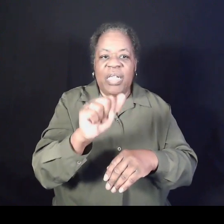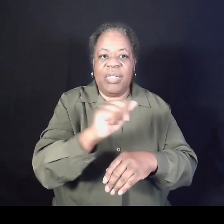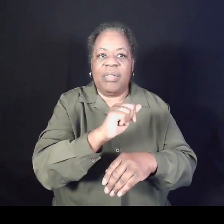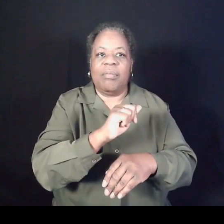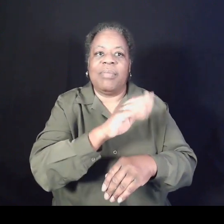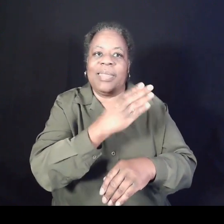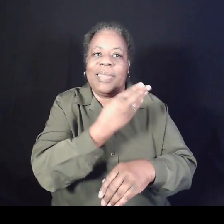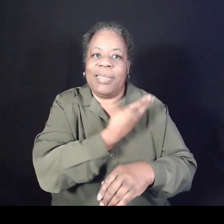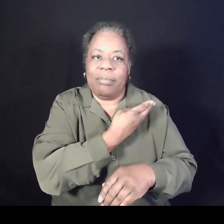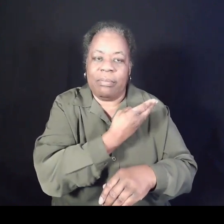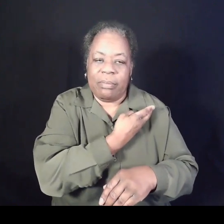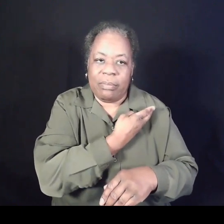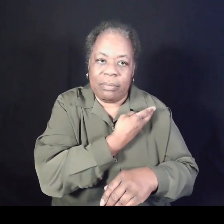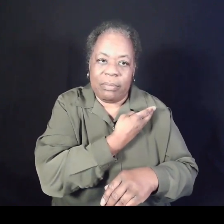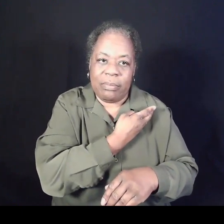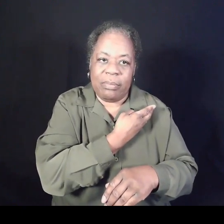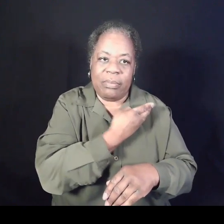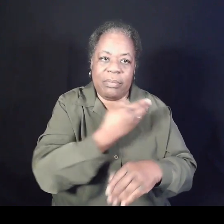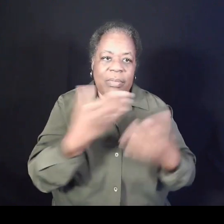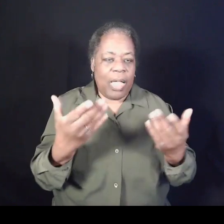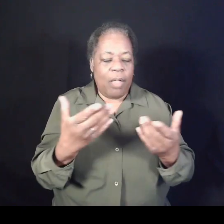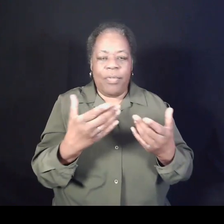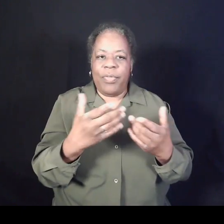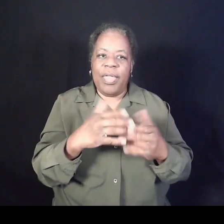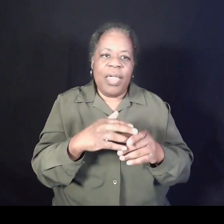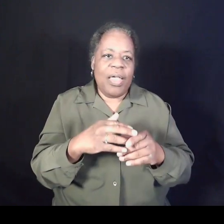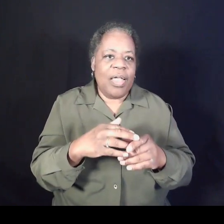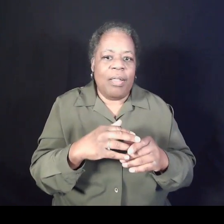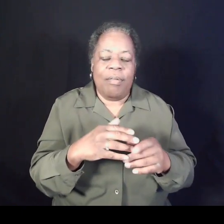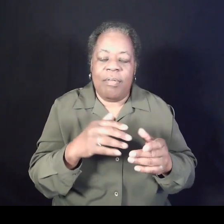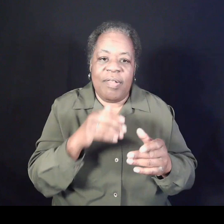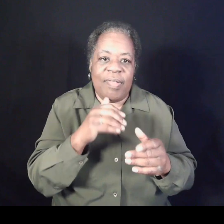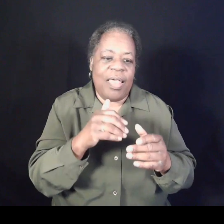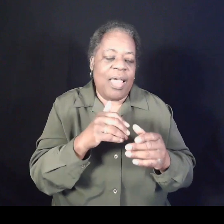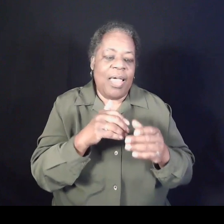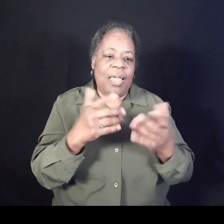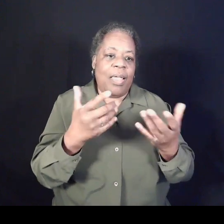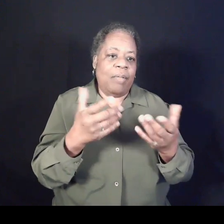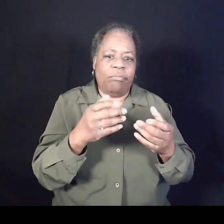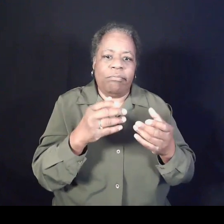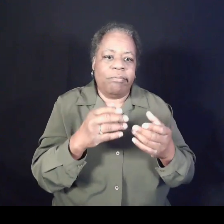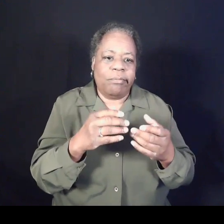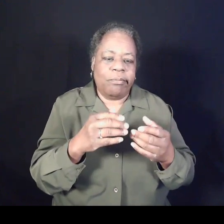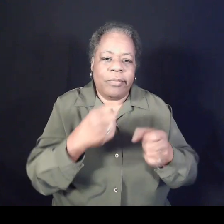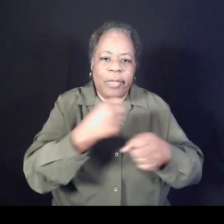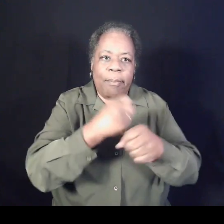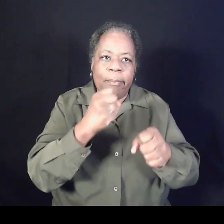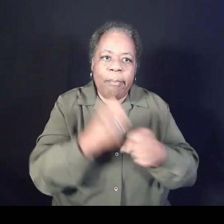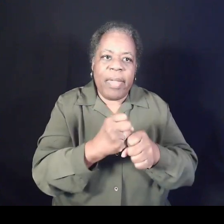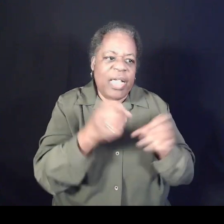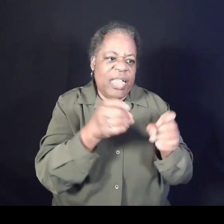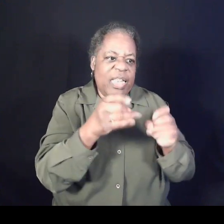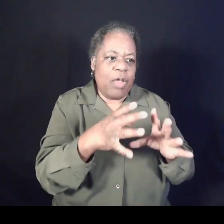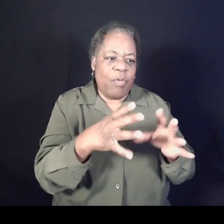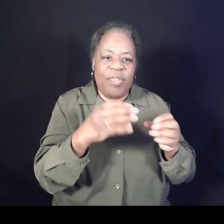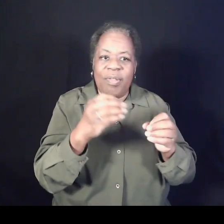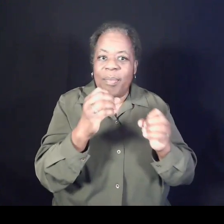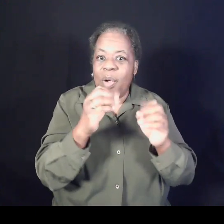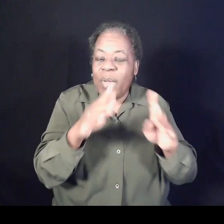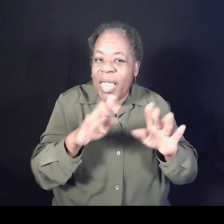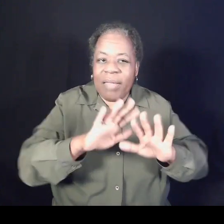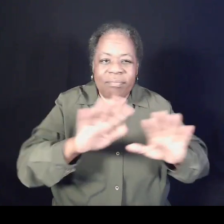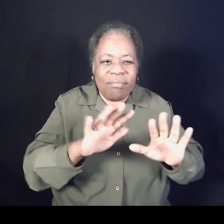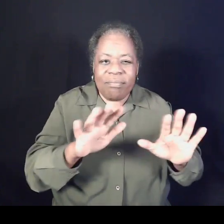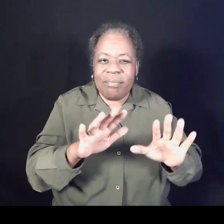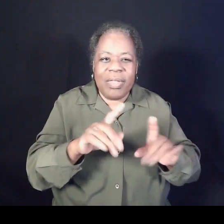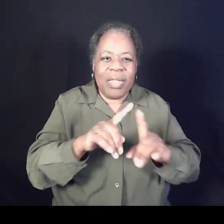world. Now, that certainly doesn't justify terrorism, but the injustice of the current situation makes peace